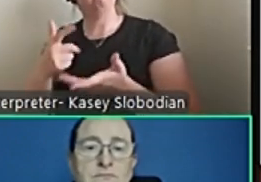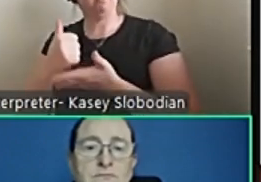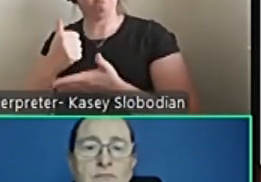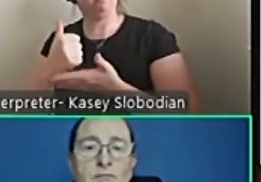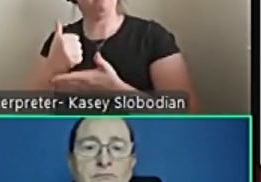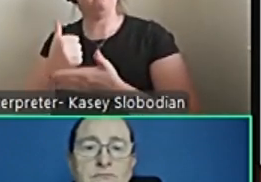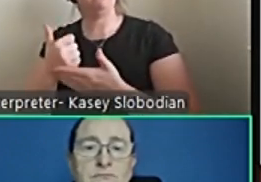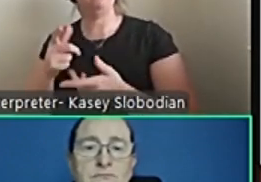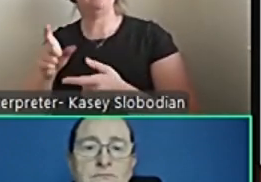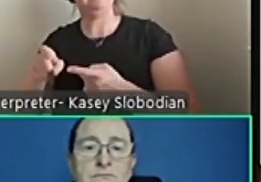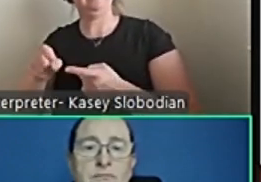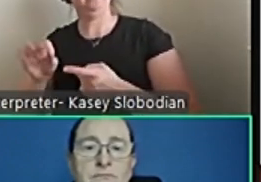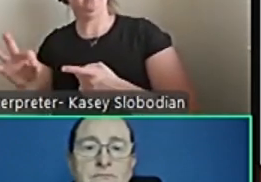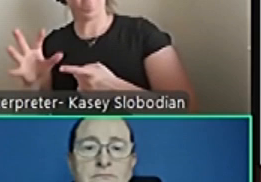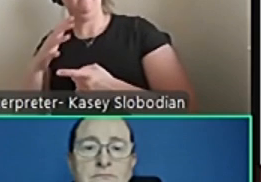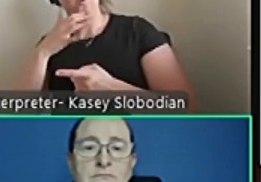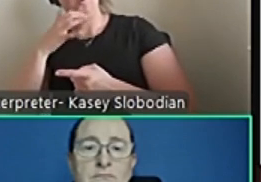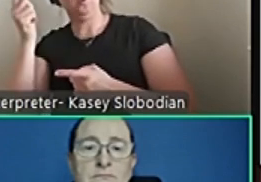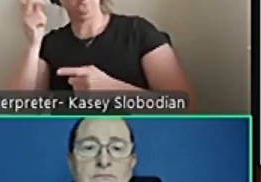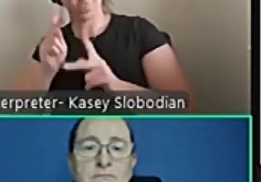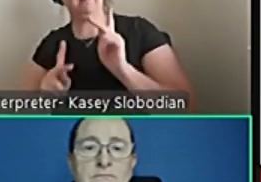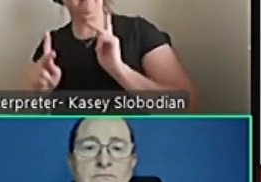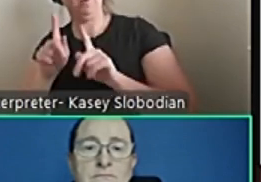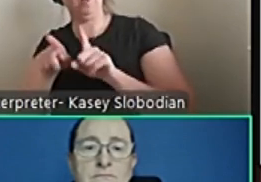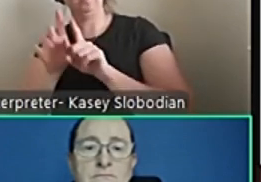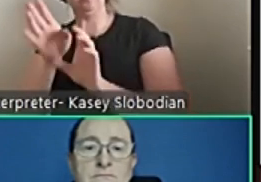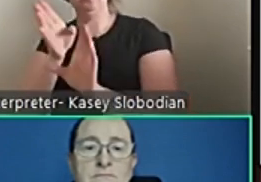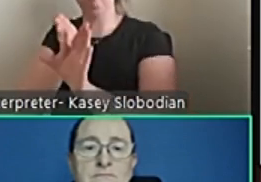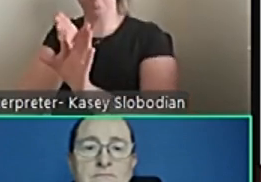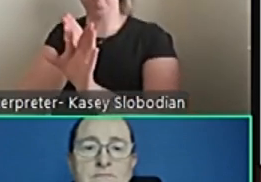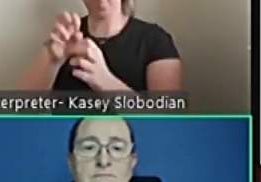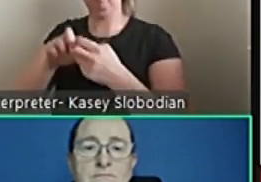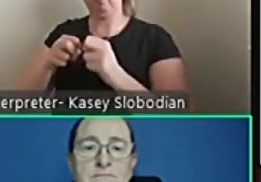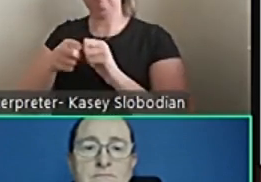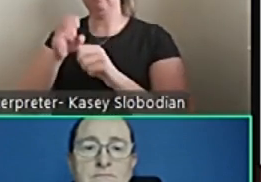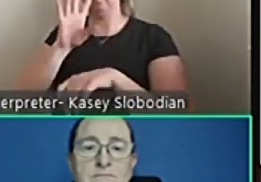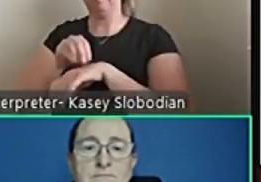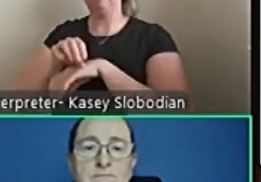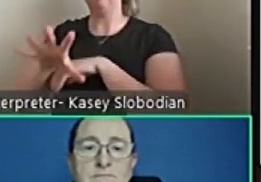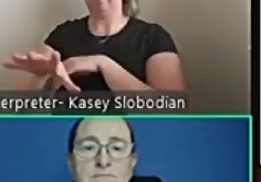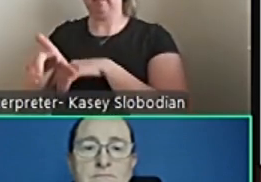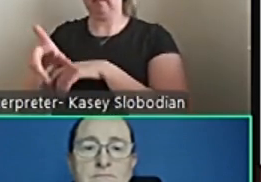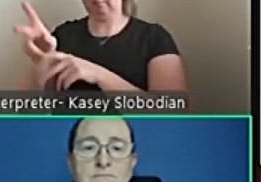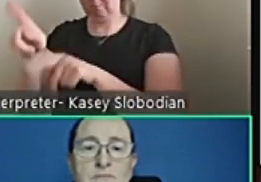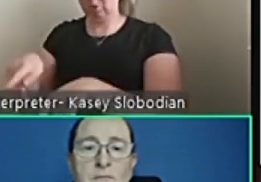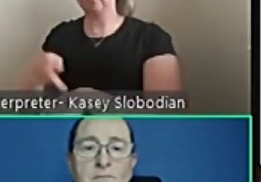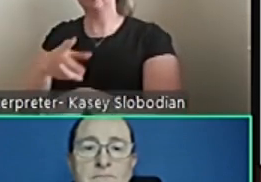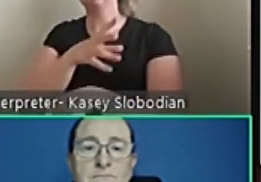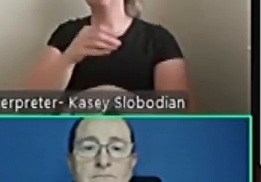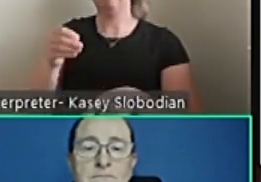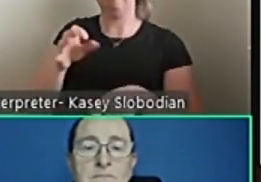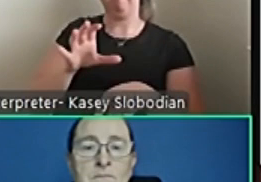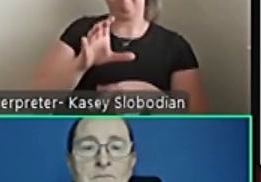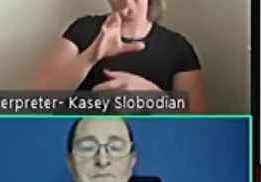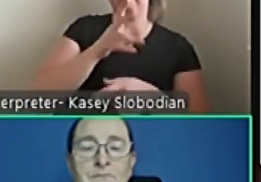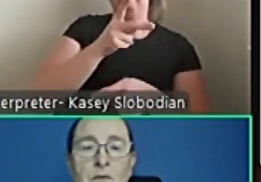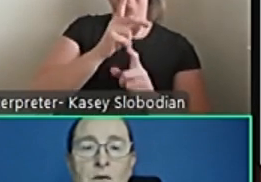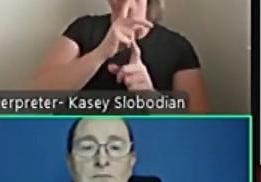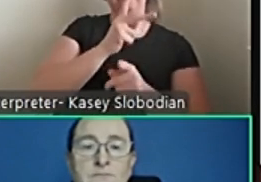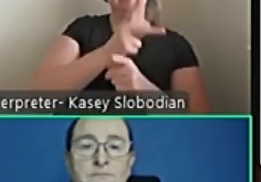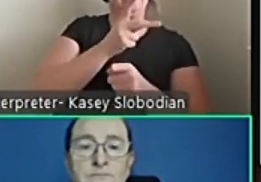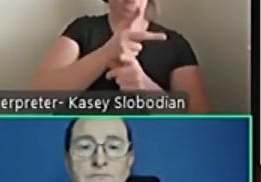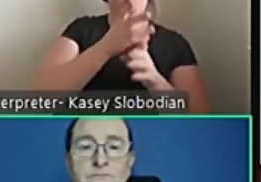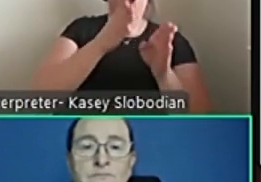how psychosocial issues impact the individual and the care partner. She has presented on a variety of subjects and